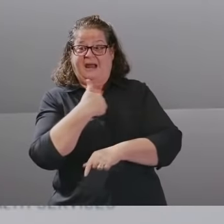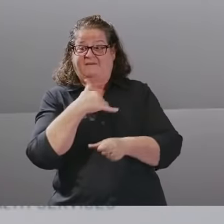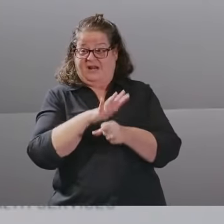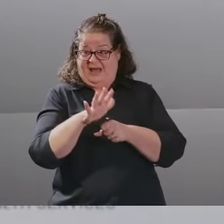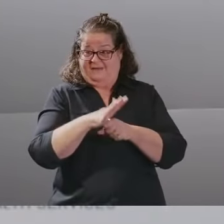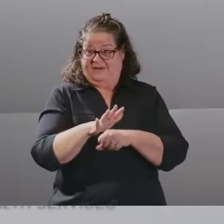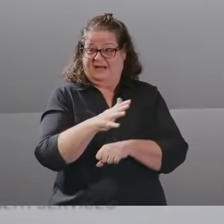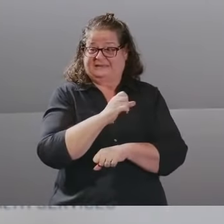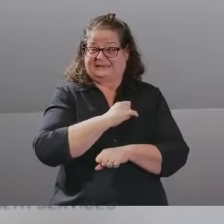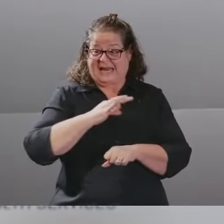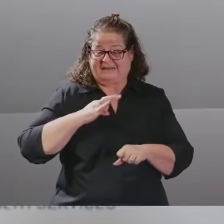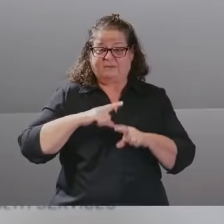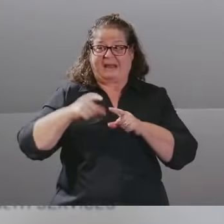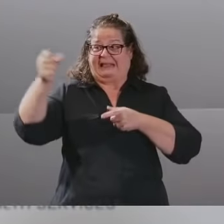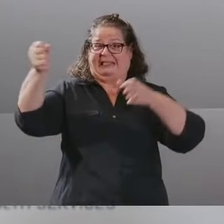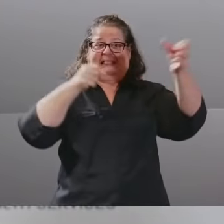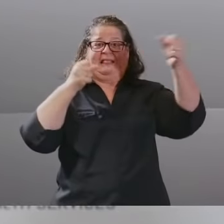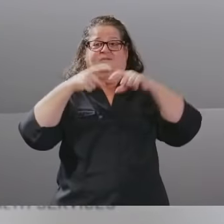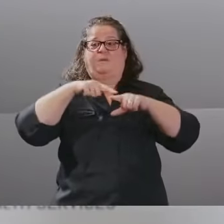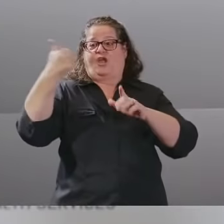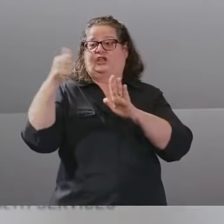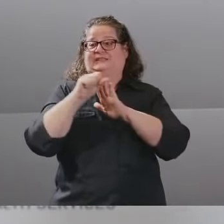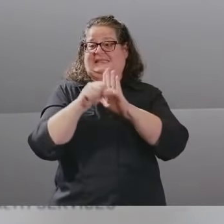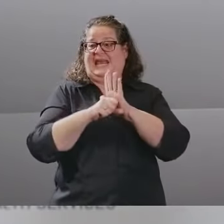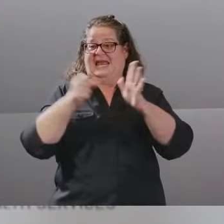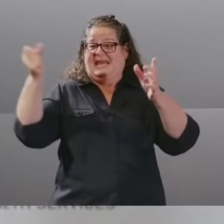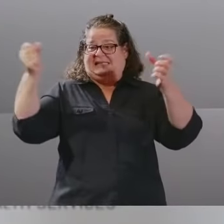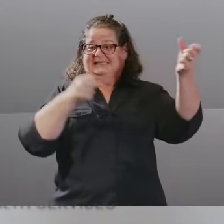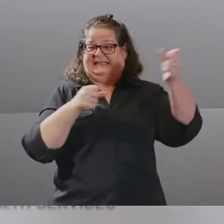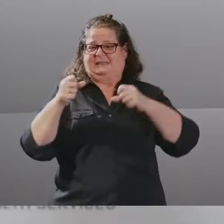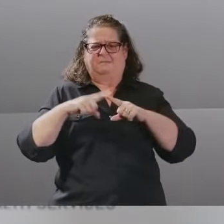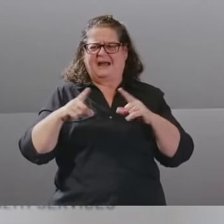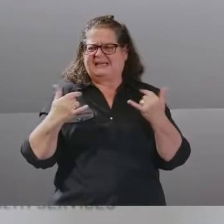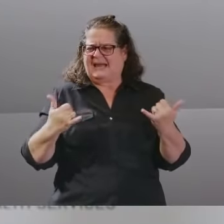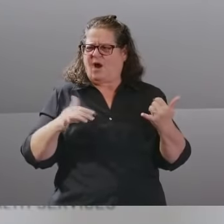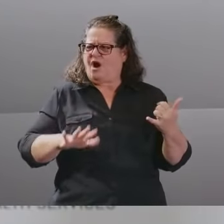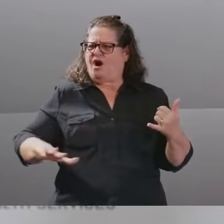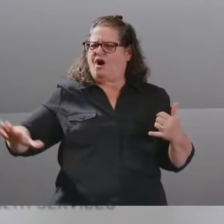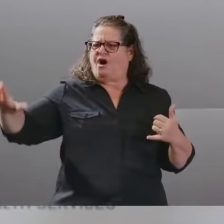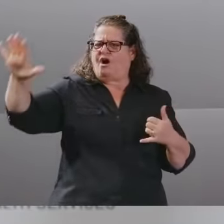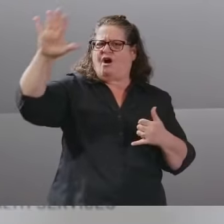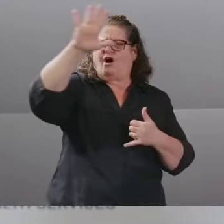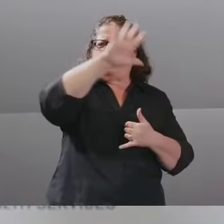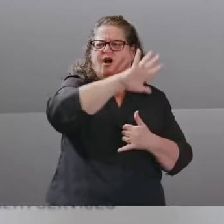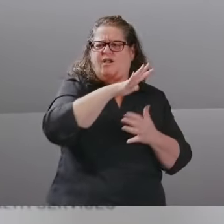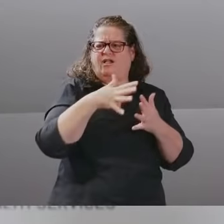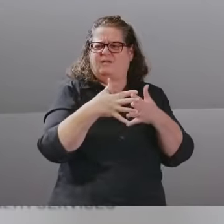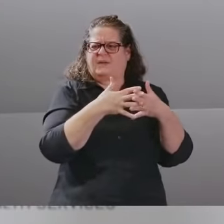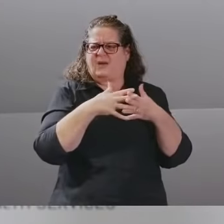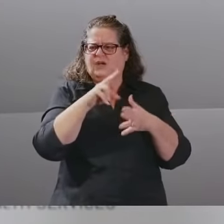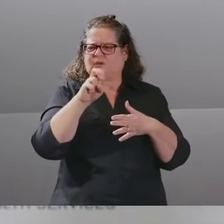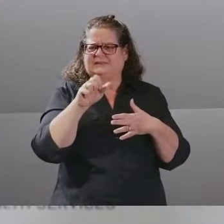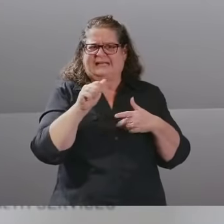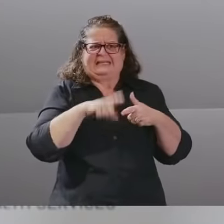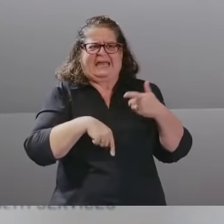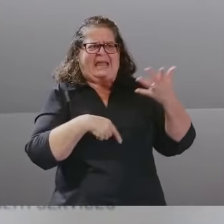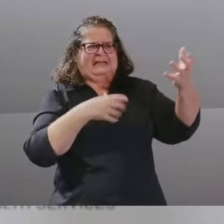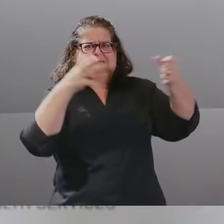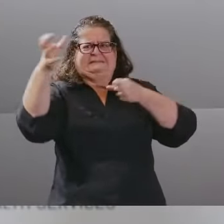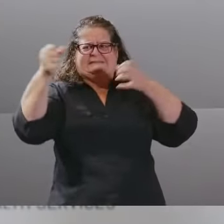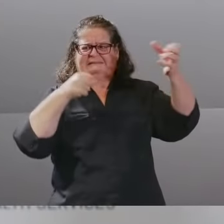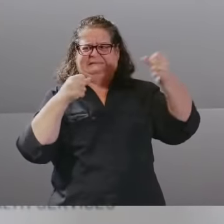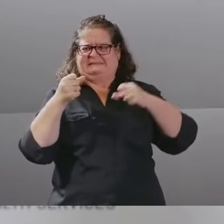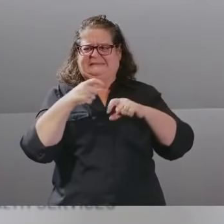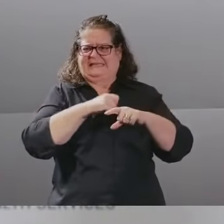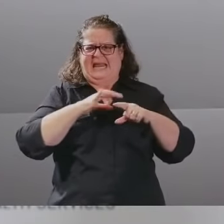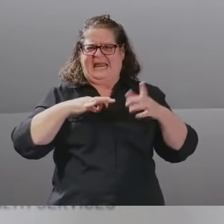the infection rates so high around the country, they don't think they're going to be able to do that anymore. So, and is this